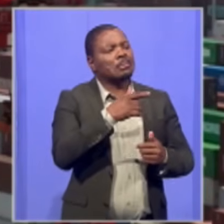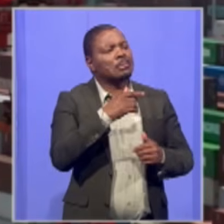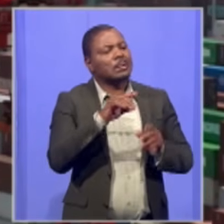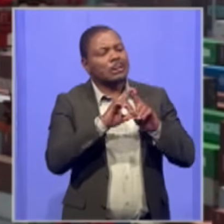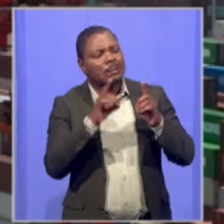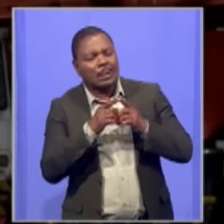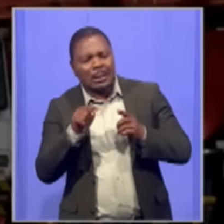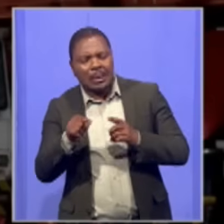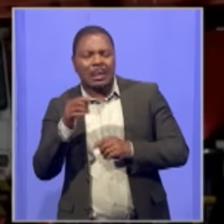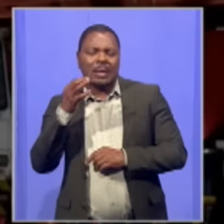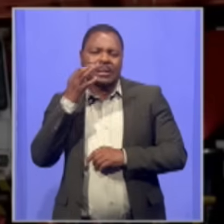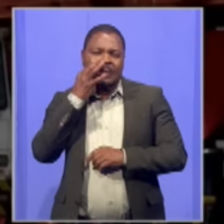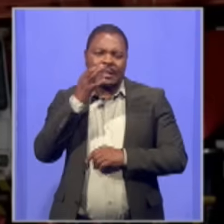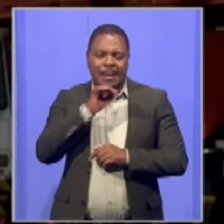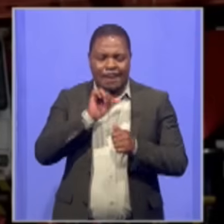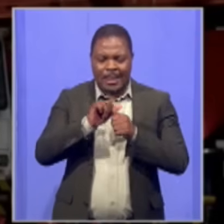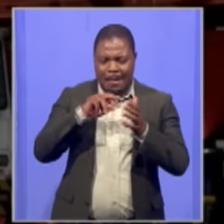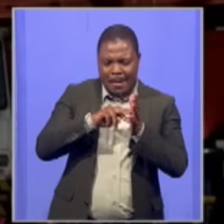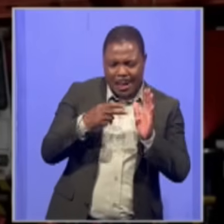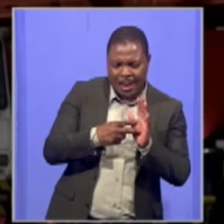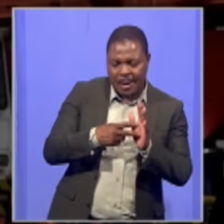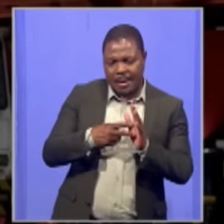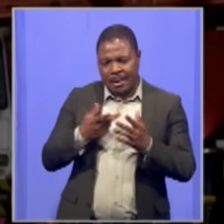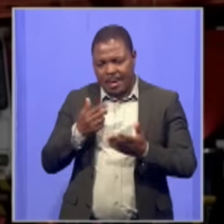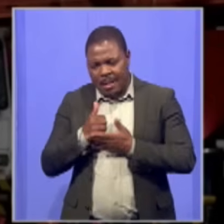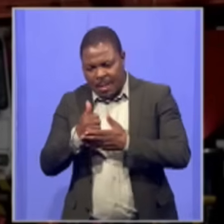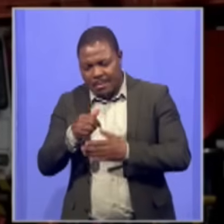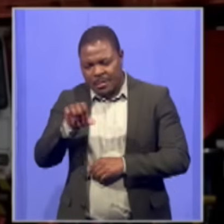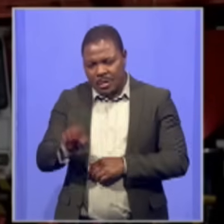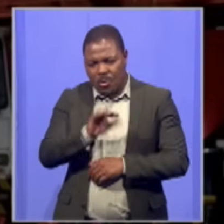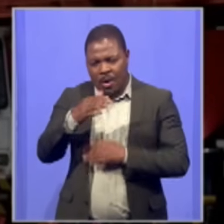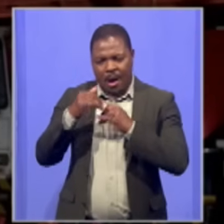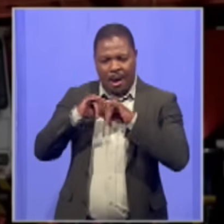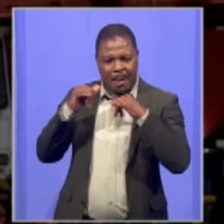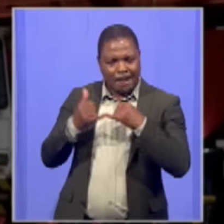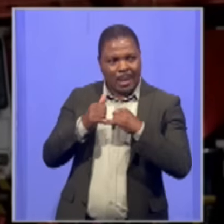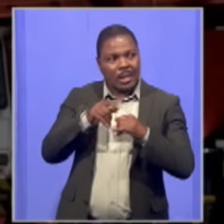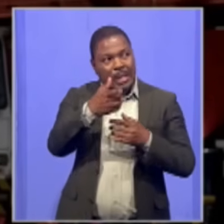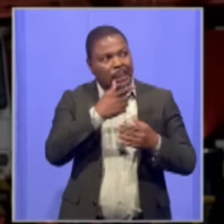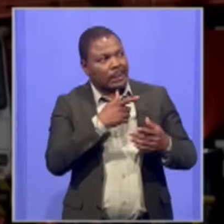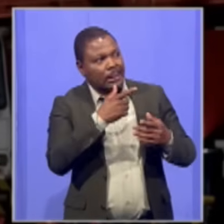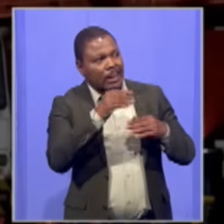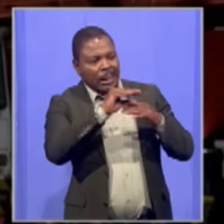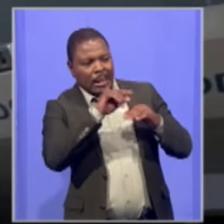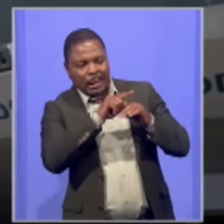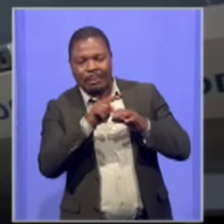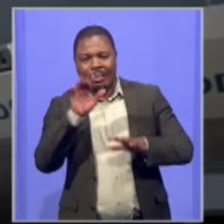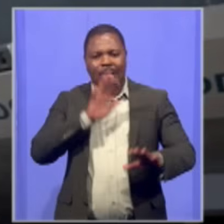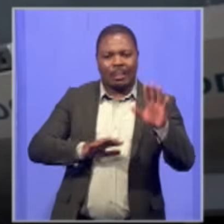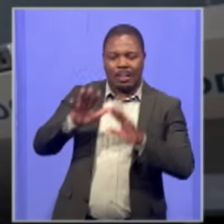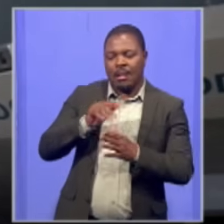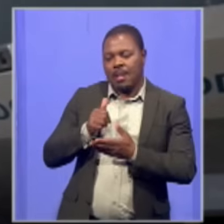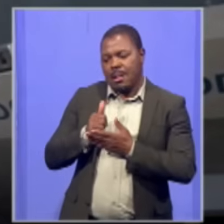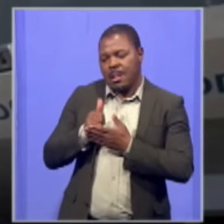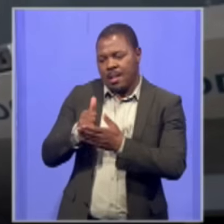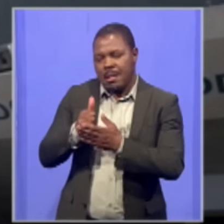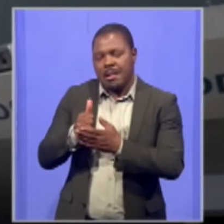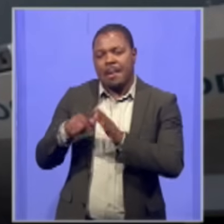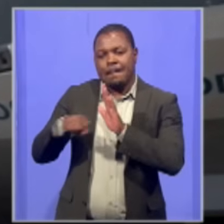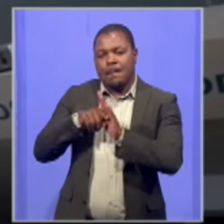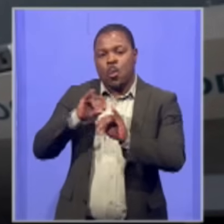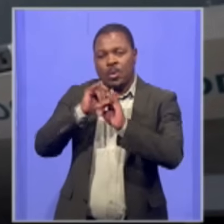ka maano a tshehetso bakeng sa dikgwebo tse romellang thepa ntle di se thefulwe haholo ke ho nyollwa ha sekgahla sa phahello